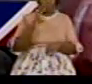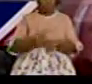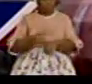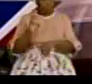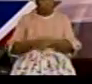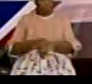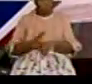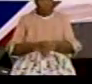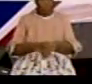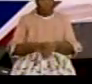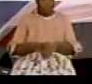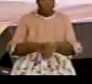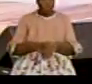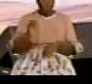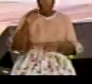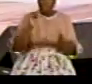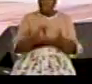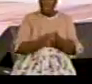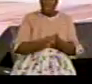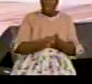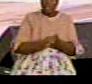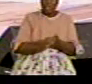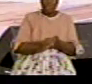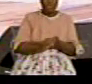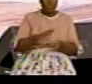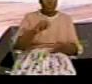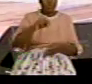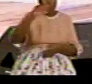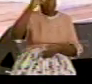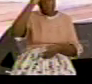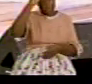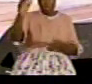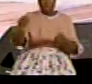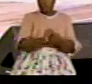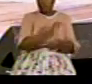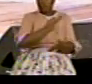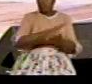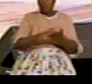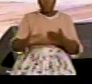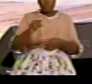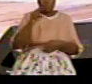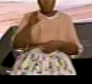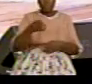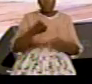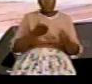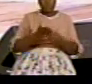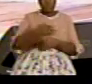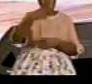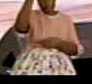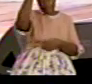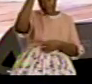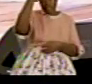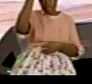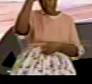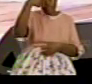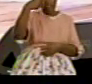lest any man spoil you through philosophy and